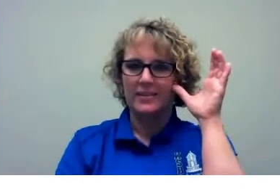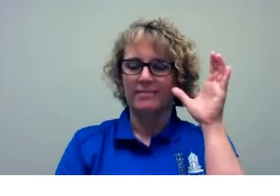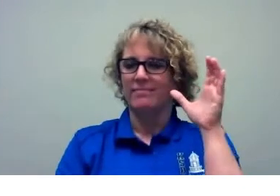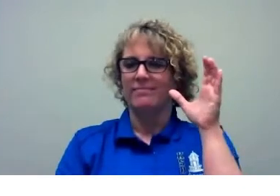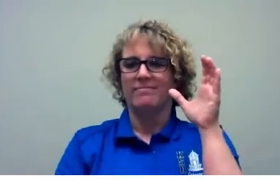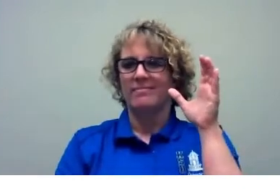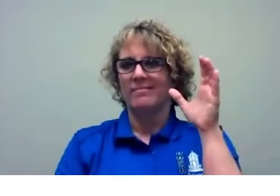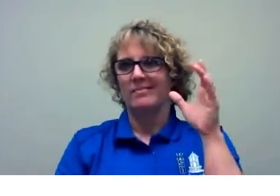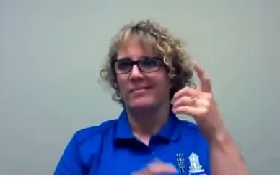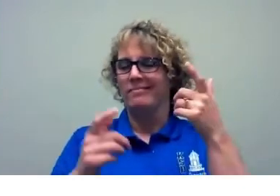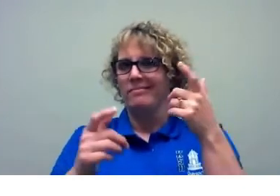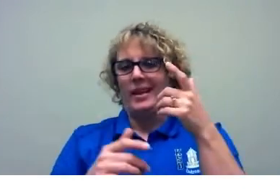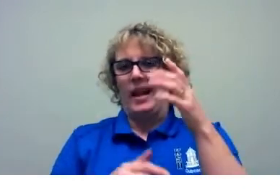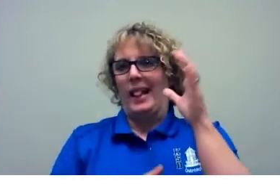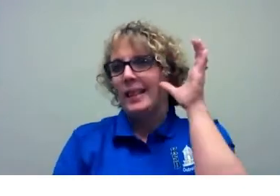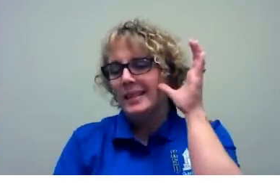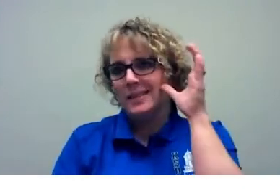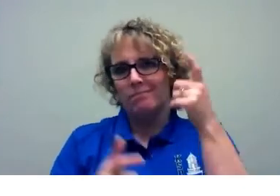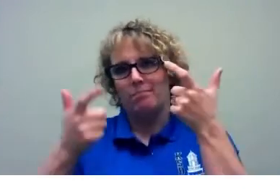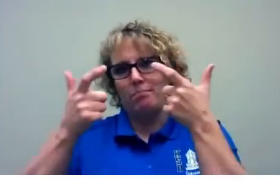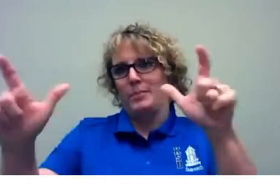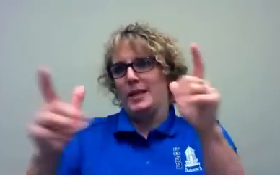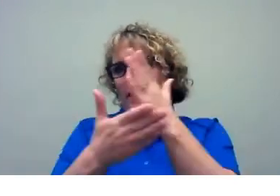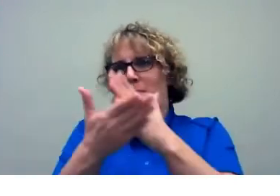A is for active listening.